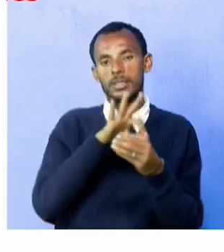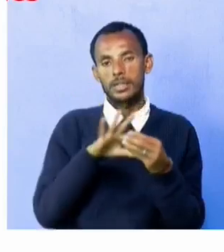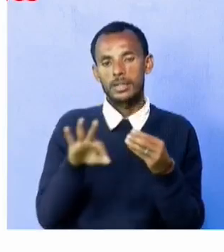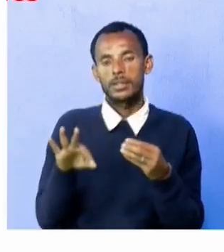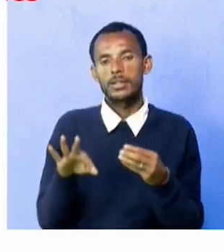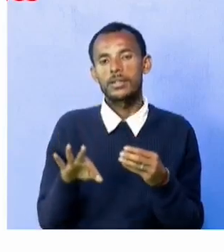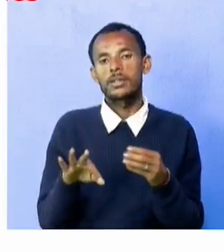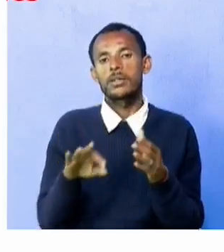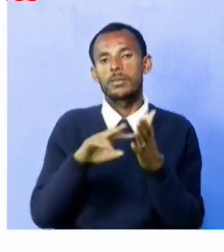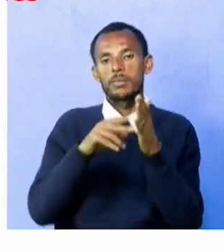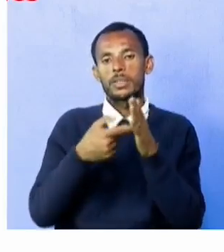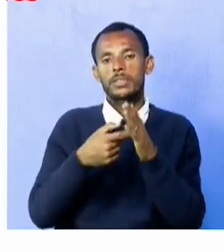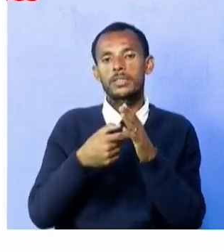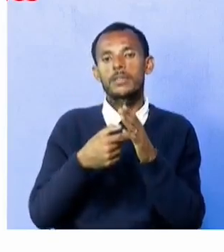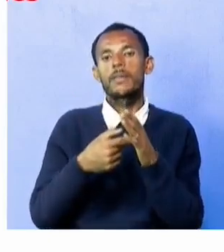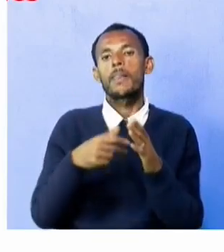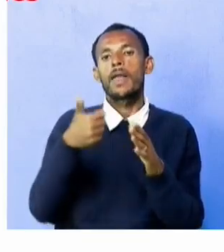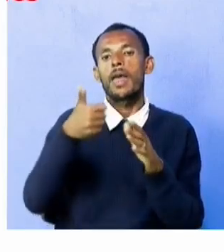a line